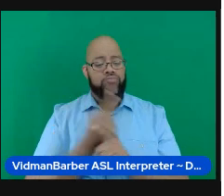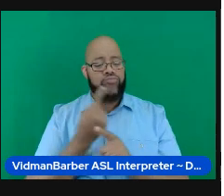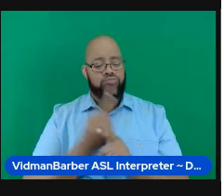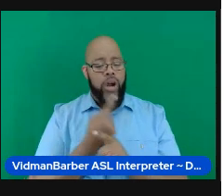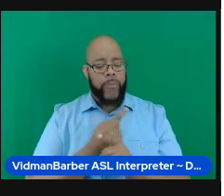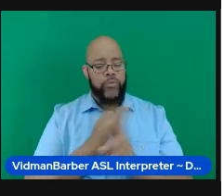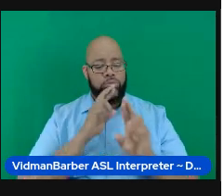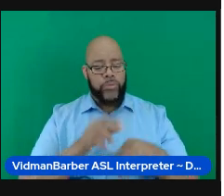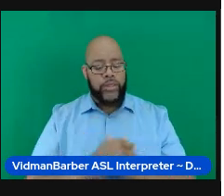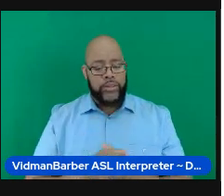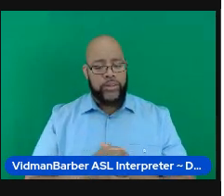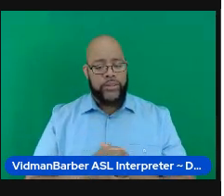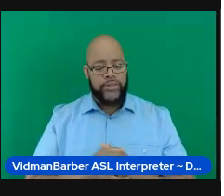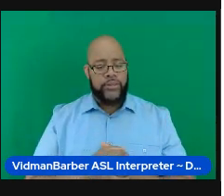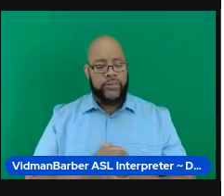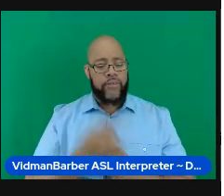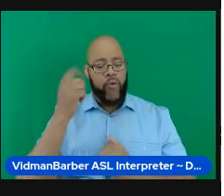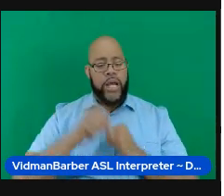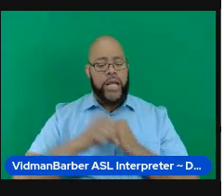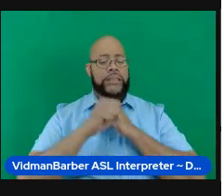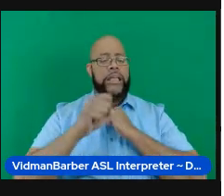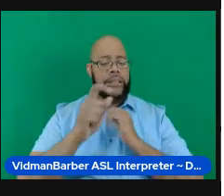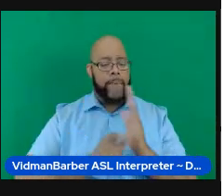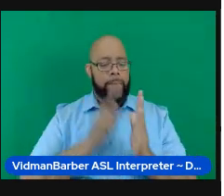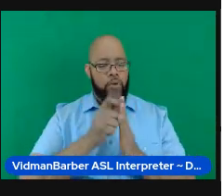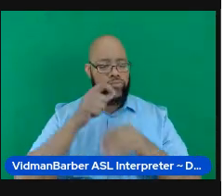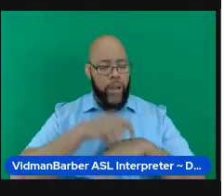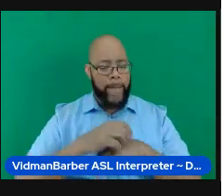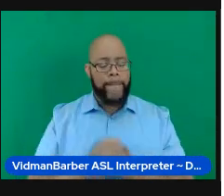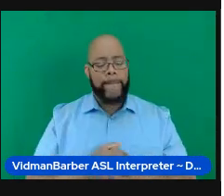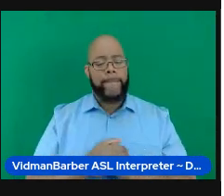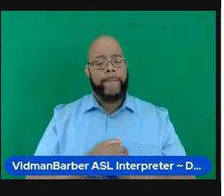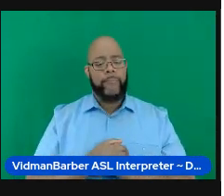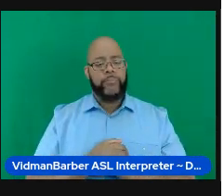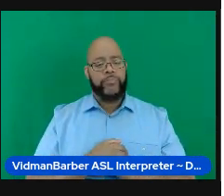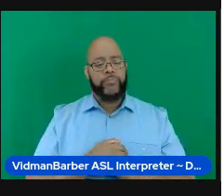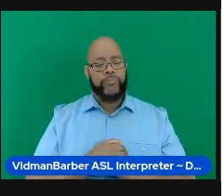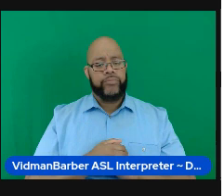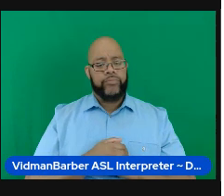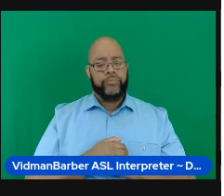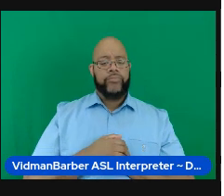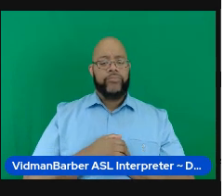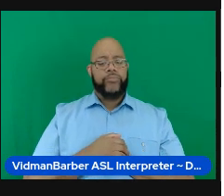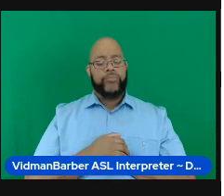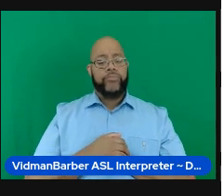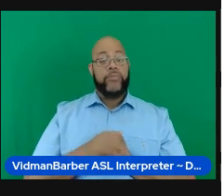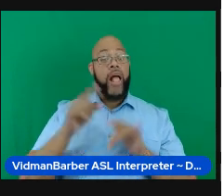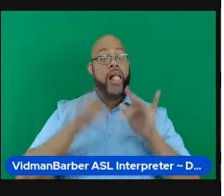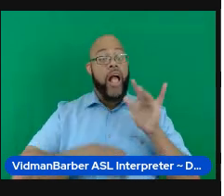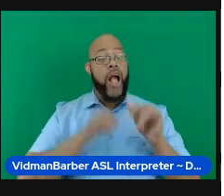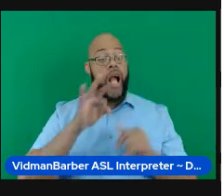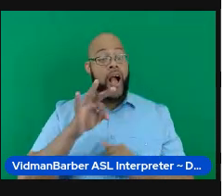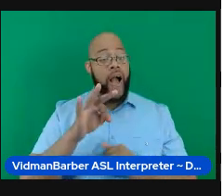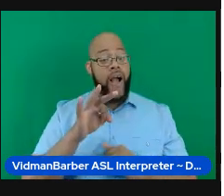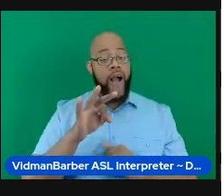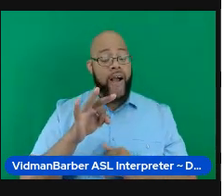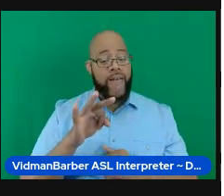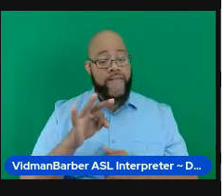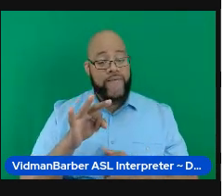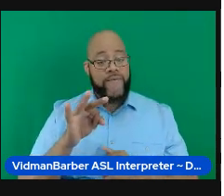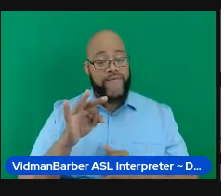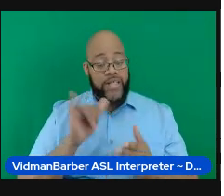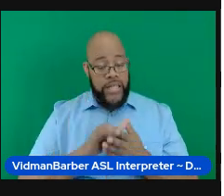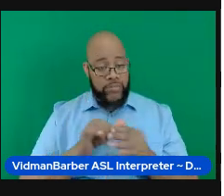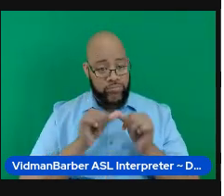response for extended periods. In addition, the lack of comprehensive